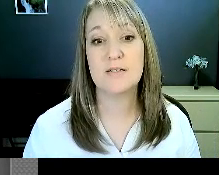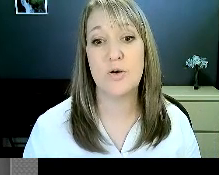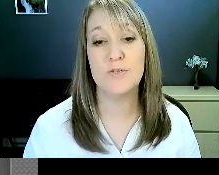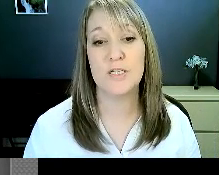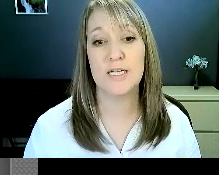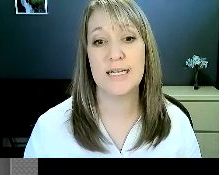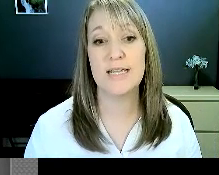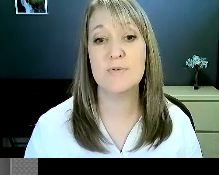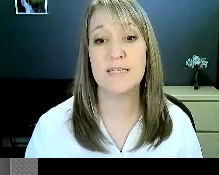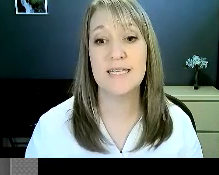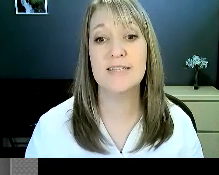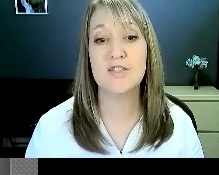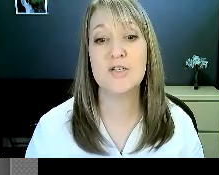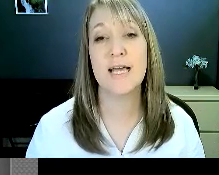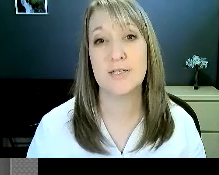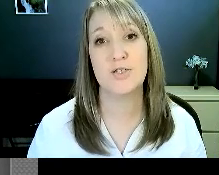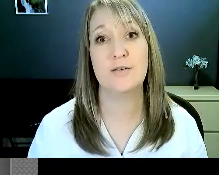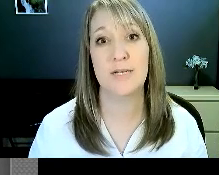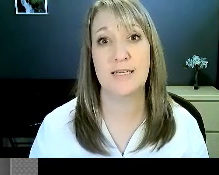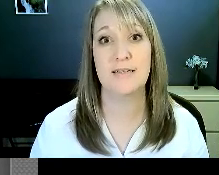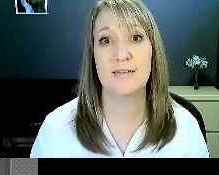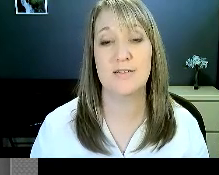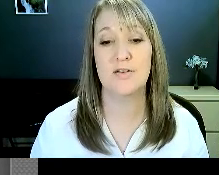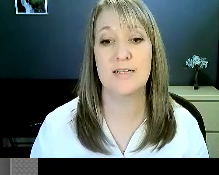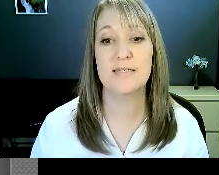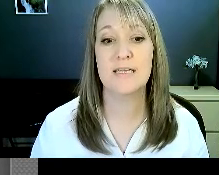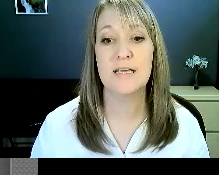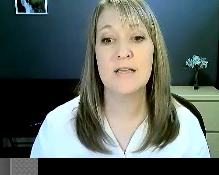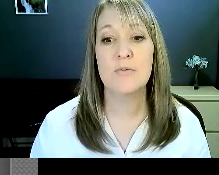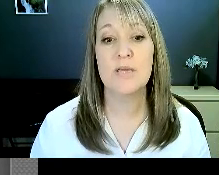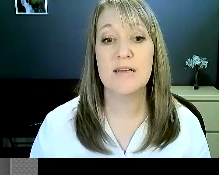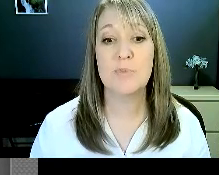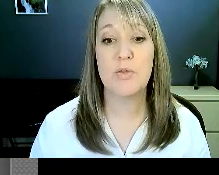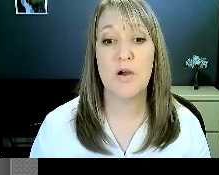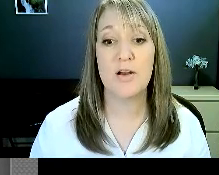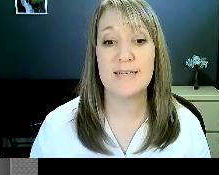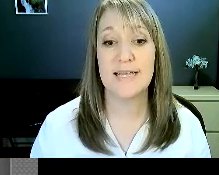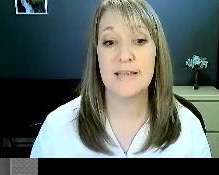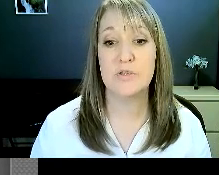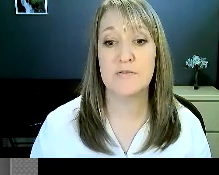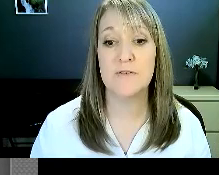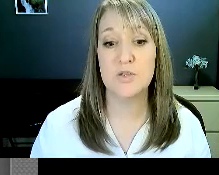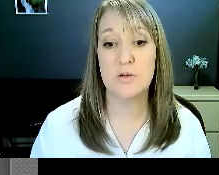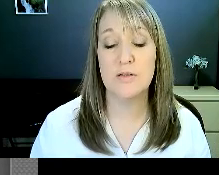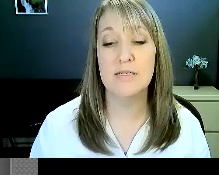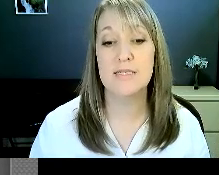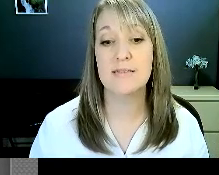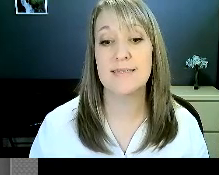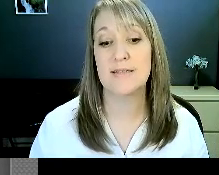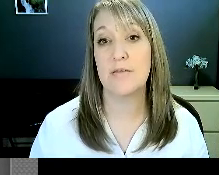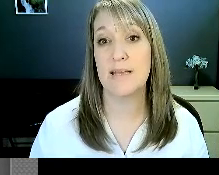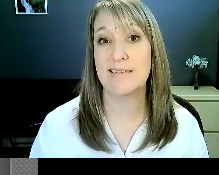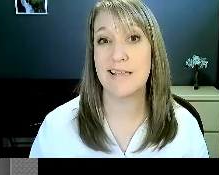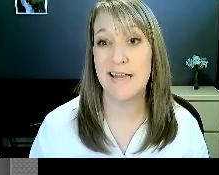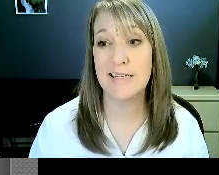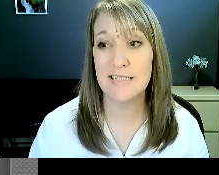a sculptor and he was an internationally recognized artist. Because both art and sign language are visual, Tilden